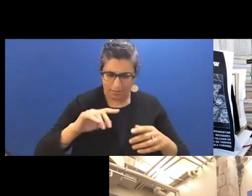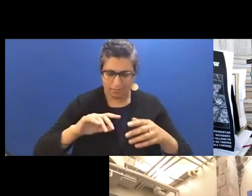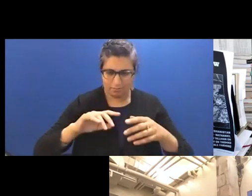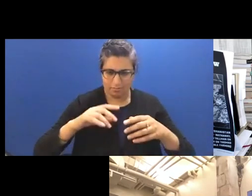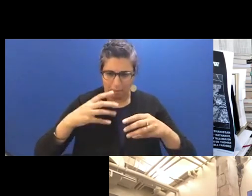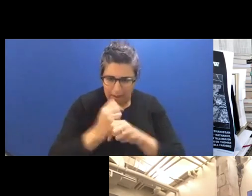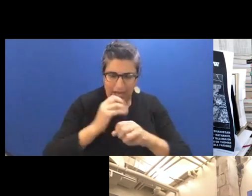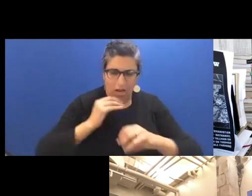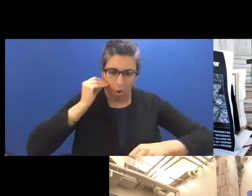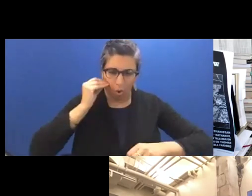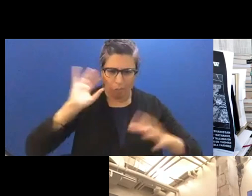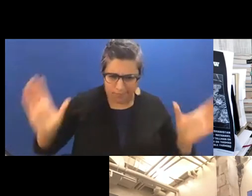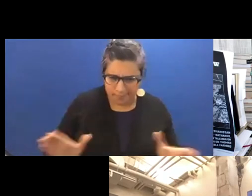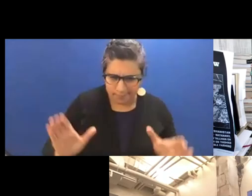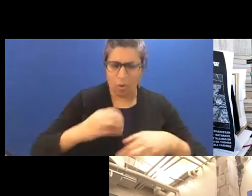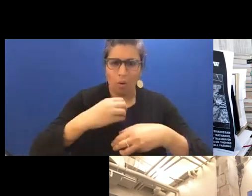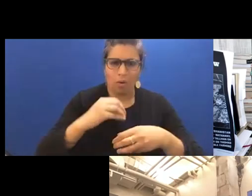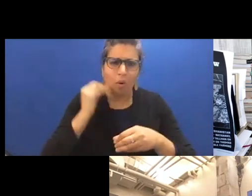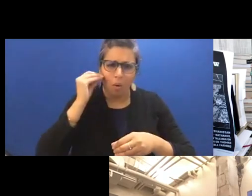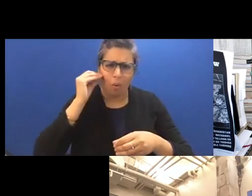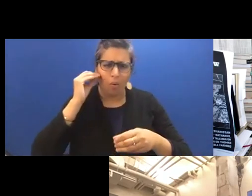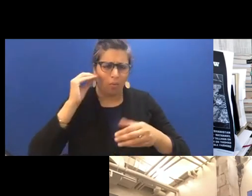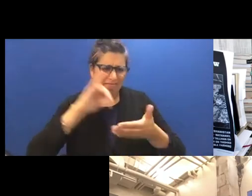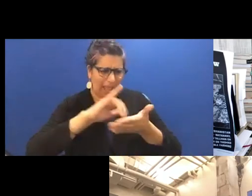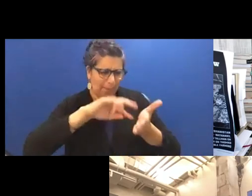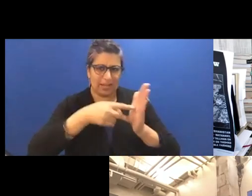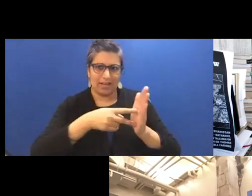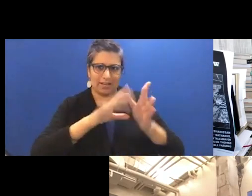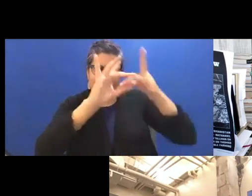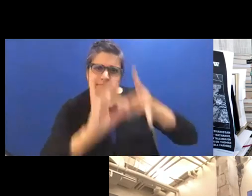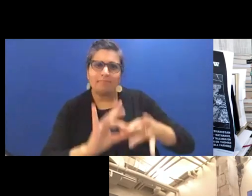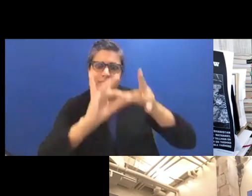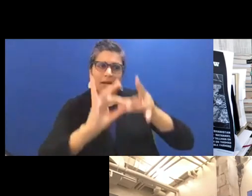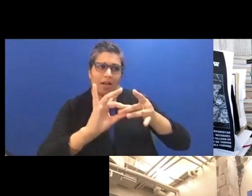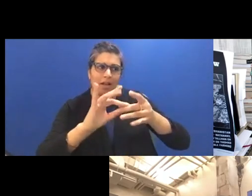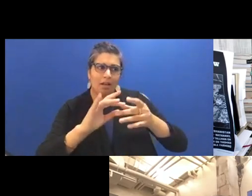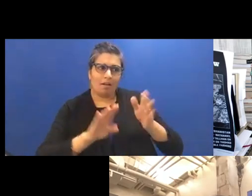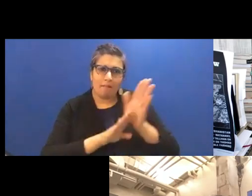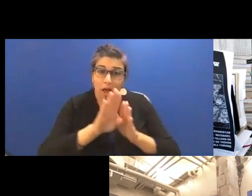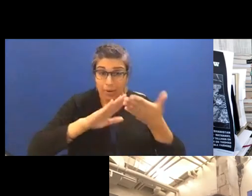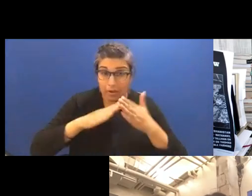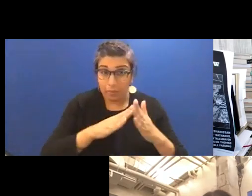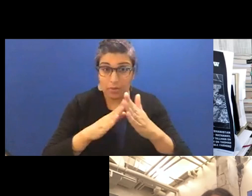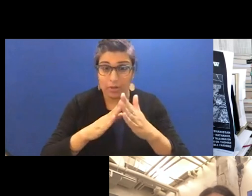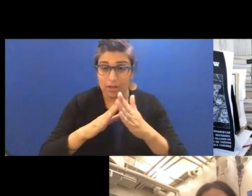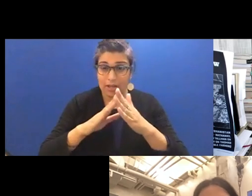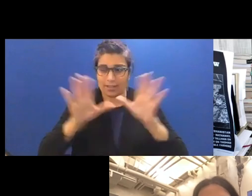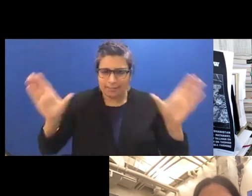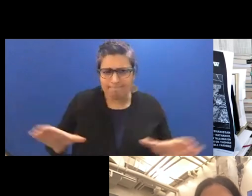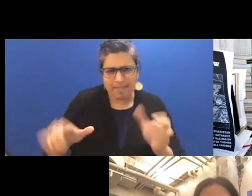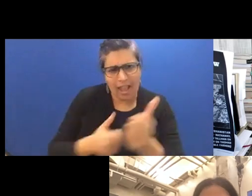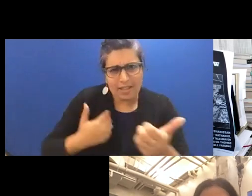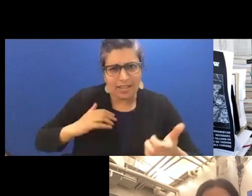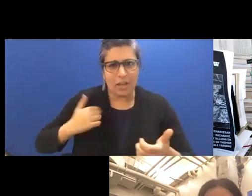is really tied very explicitly to creating community. It's driven everything that we've done since our